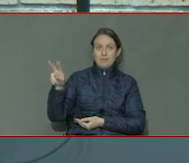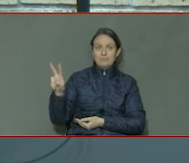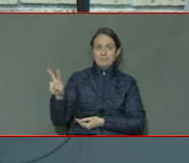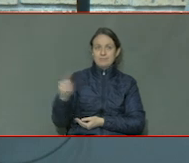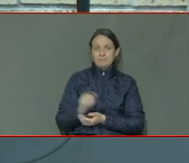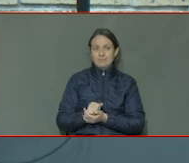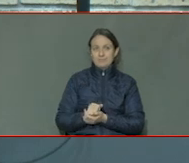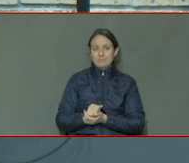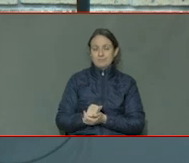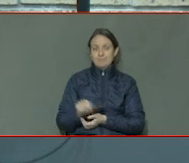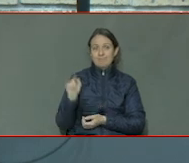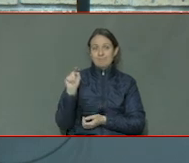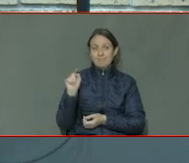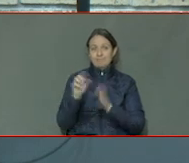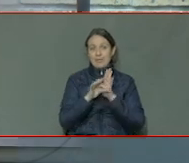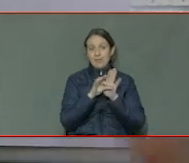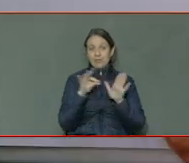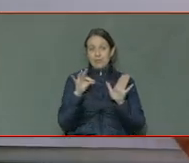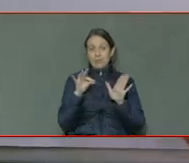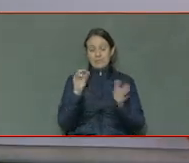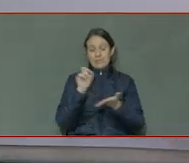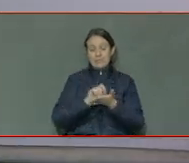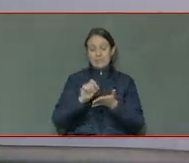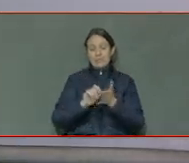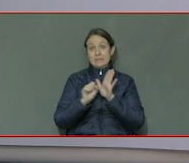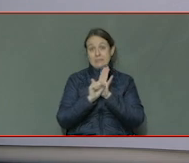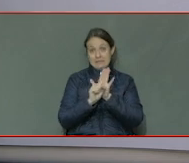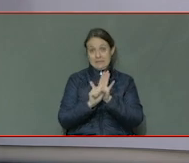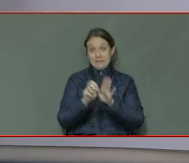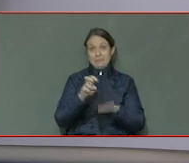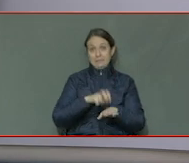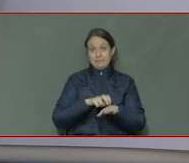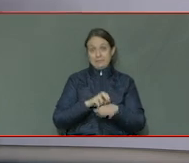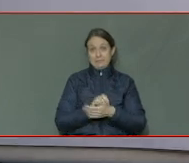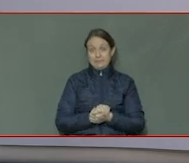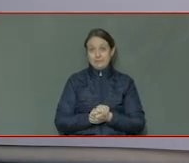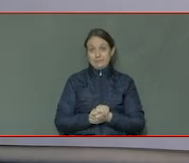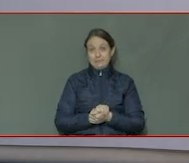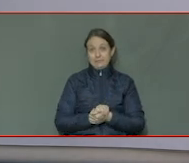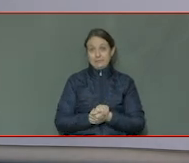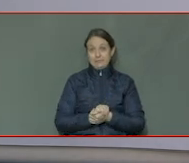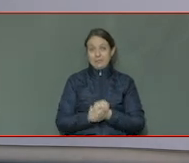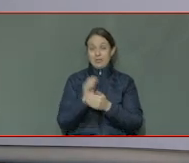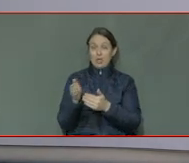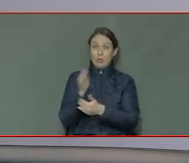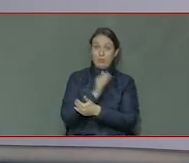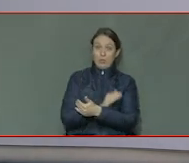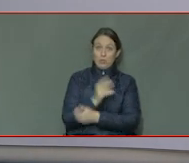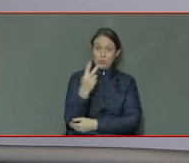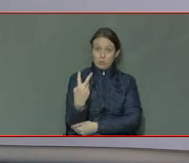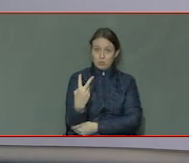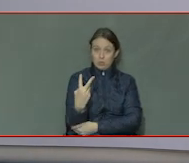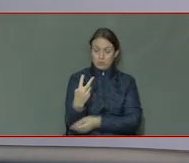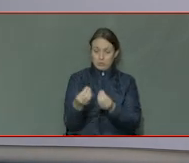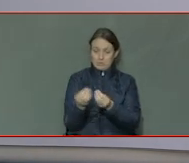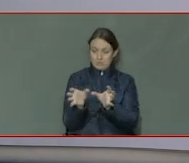written, the formula written out in symbol form. Beforehand, two objects. So I'm going